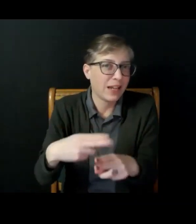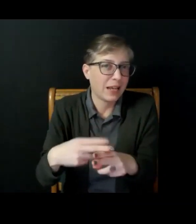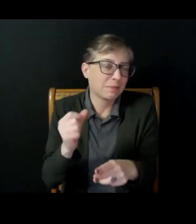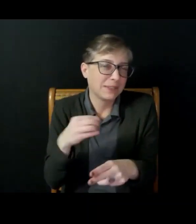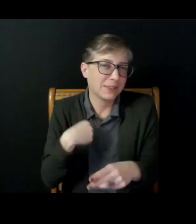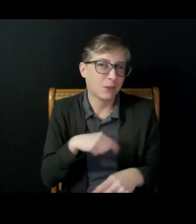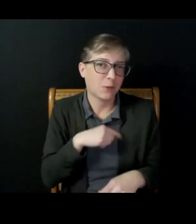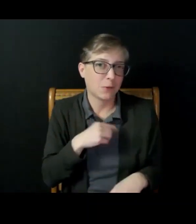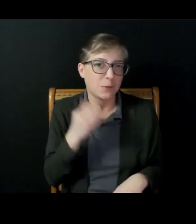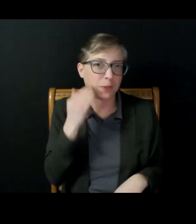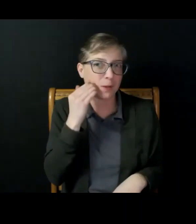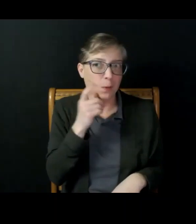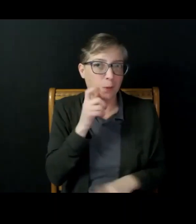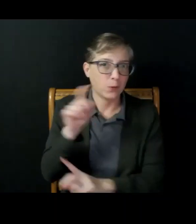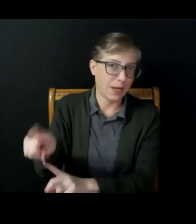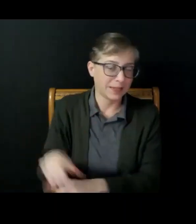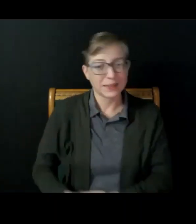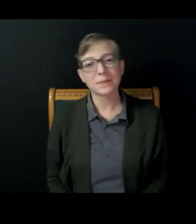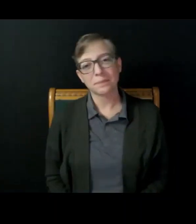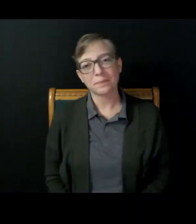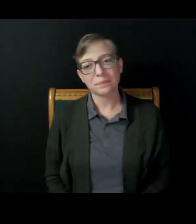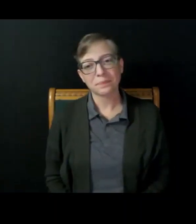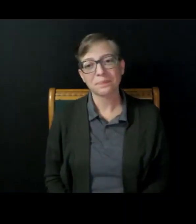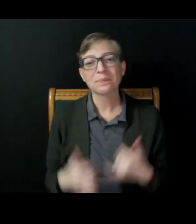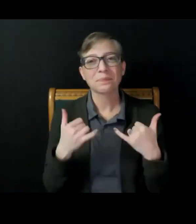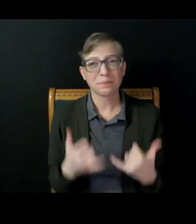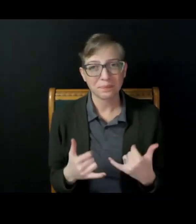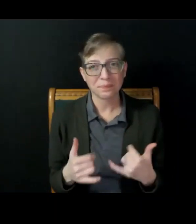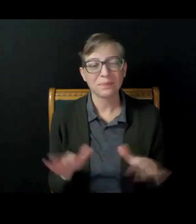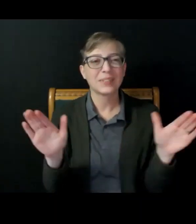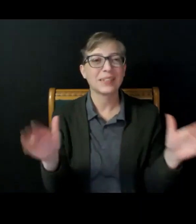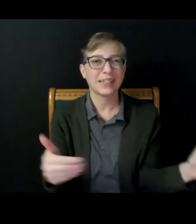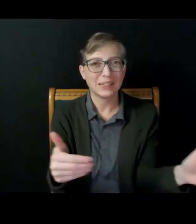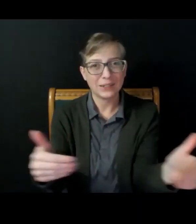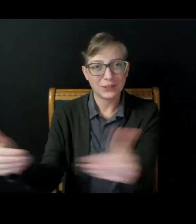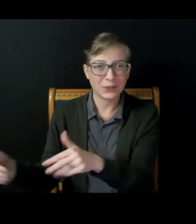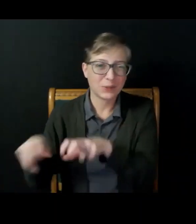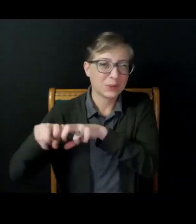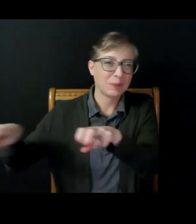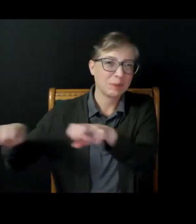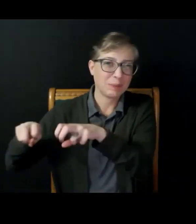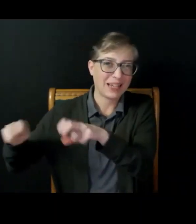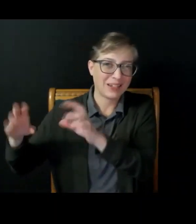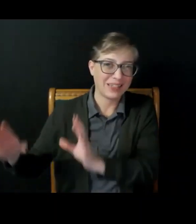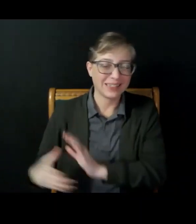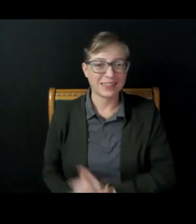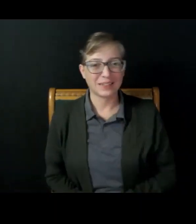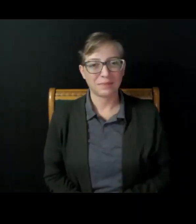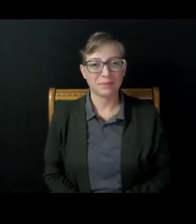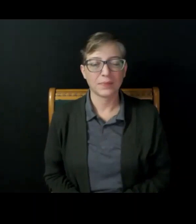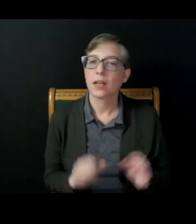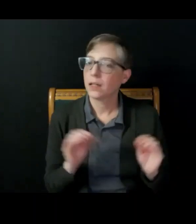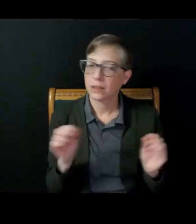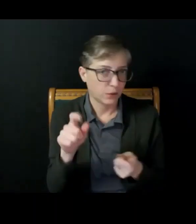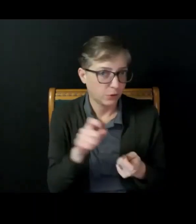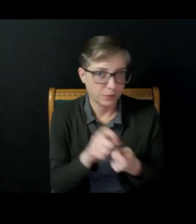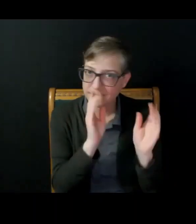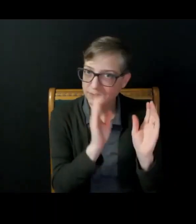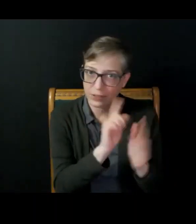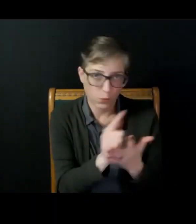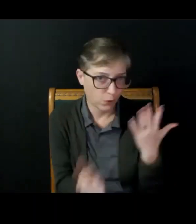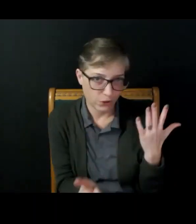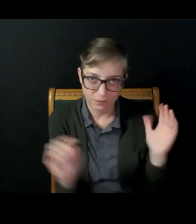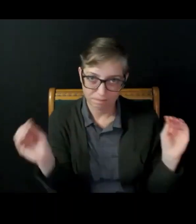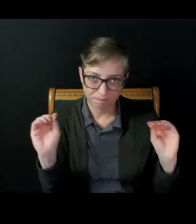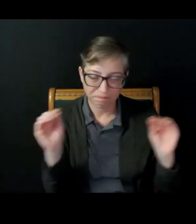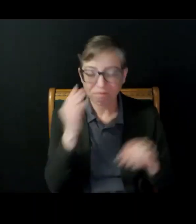person. So now let me introduce our panel. So in no particular order,